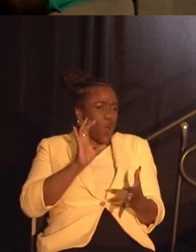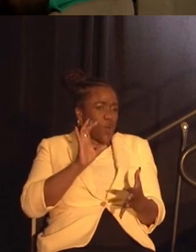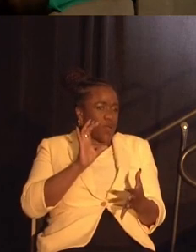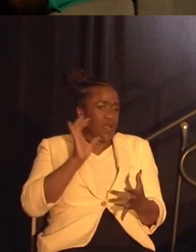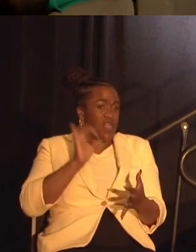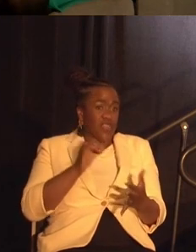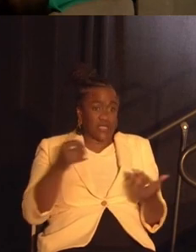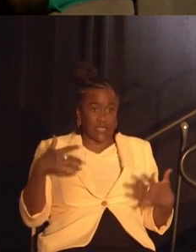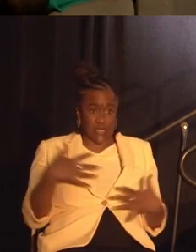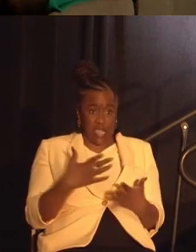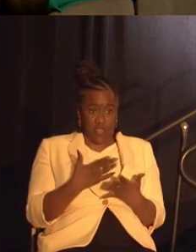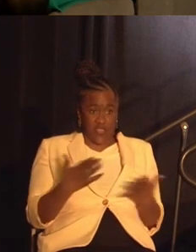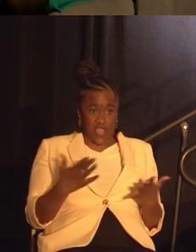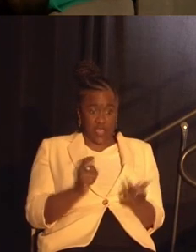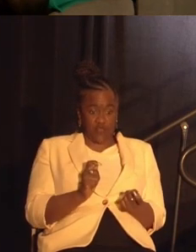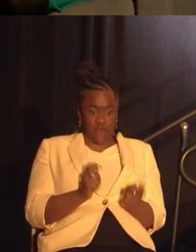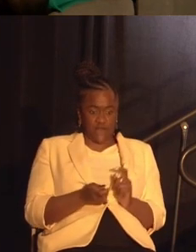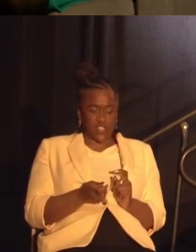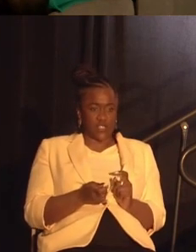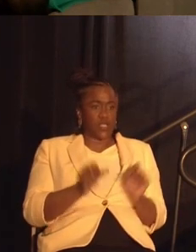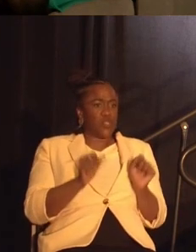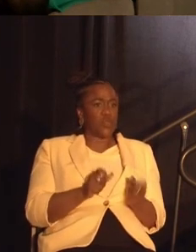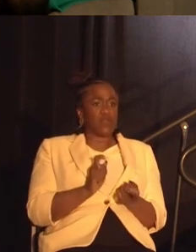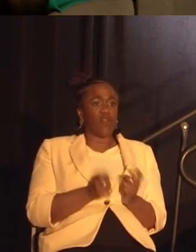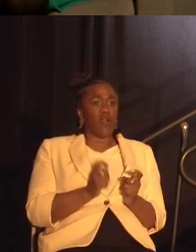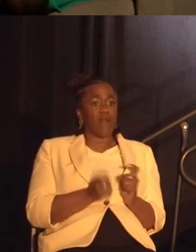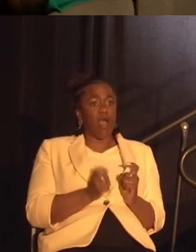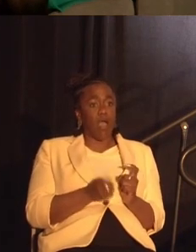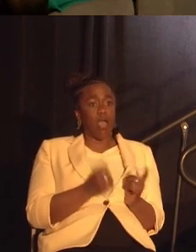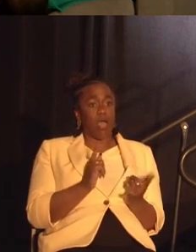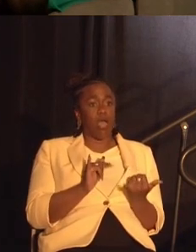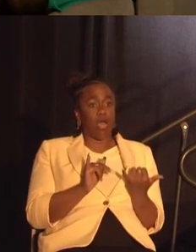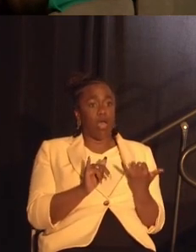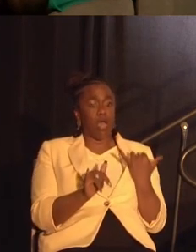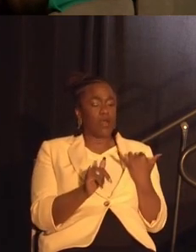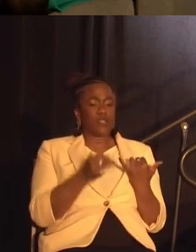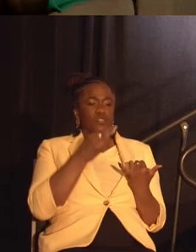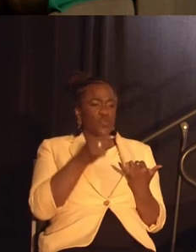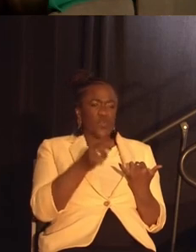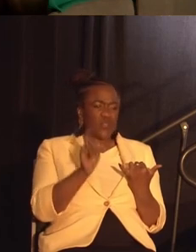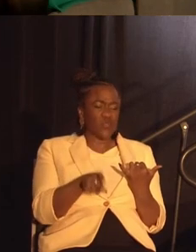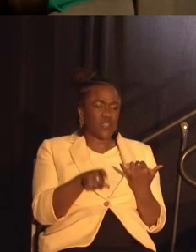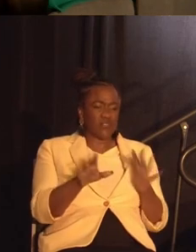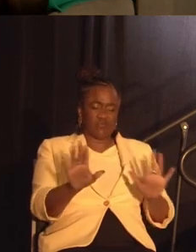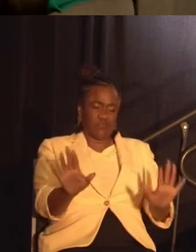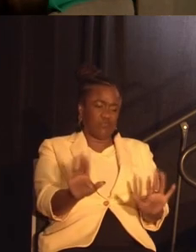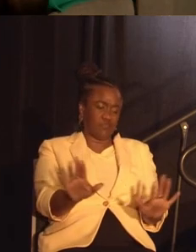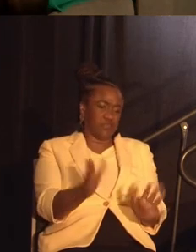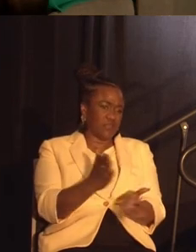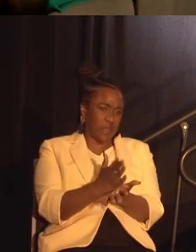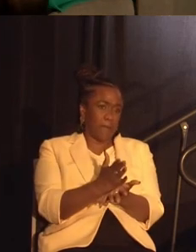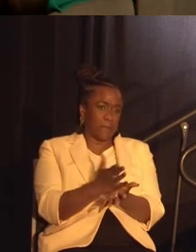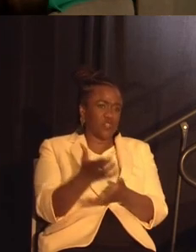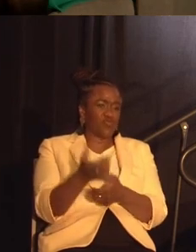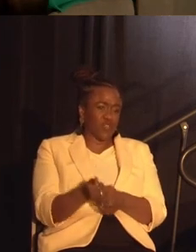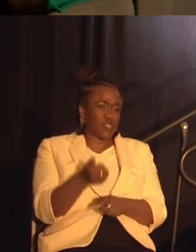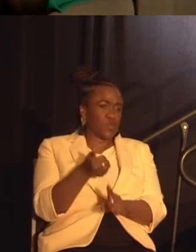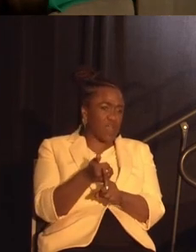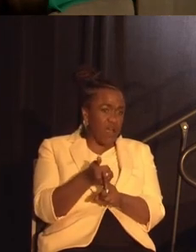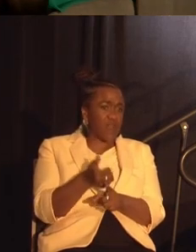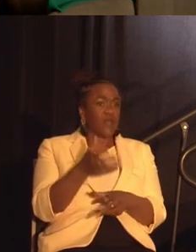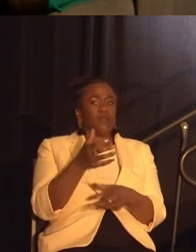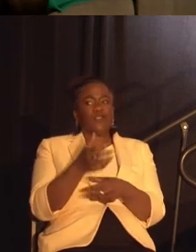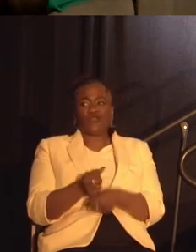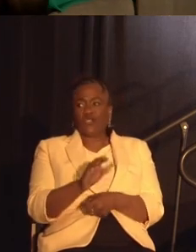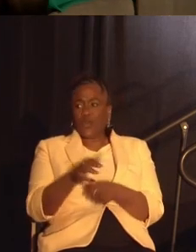that's one of the scary things about revisions, is you could revise forever. And at a certain point, you have to call it, and you have to trust yourself, and you have to trust your editor and